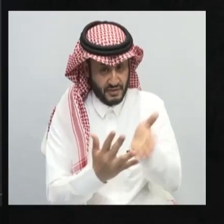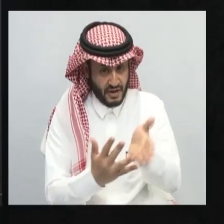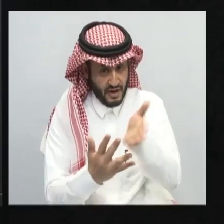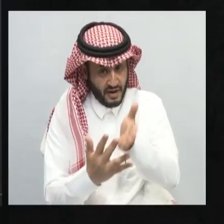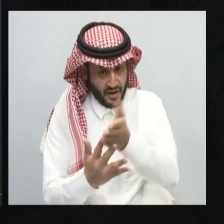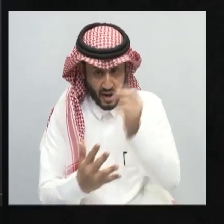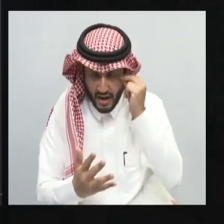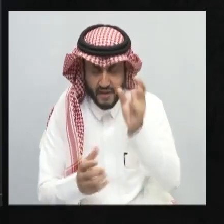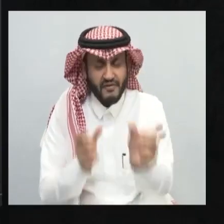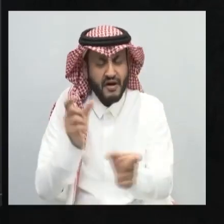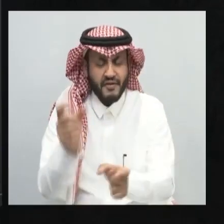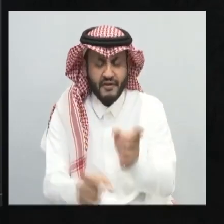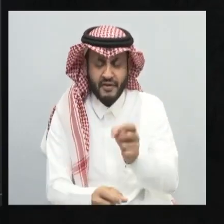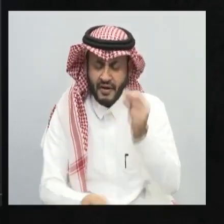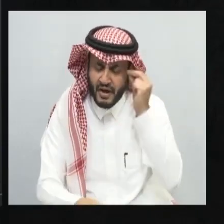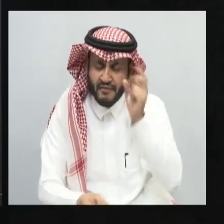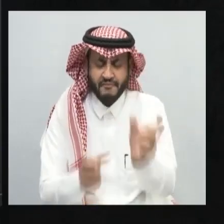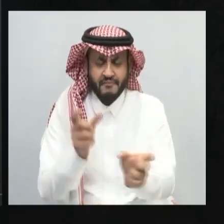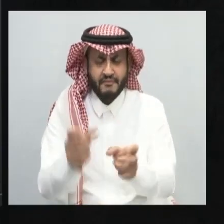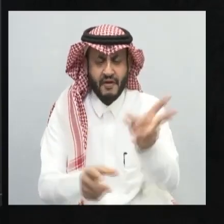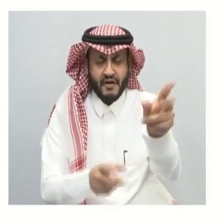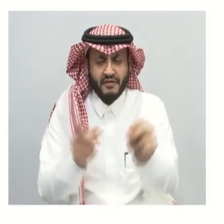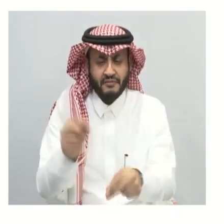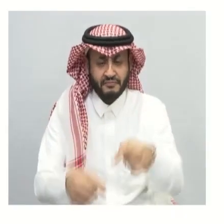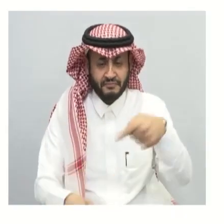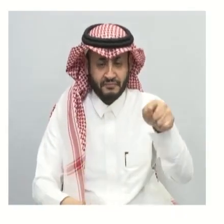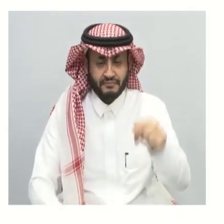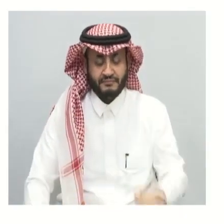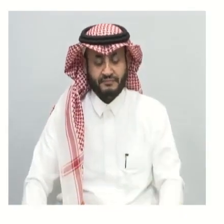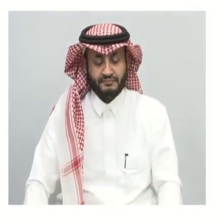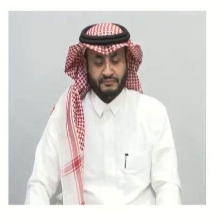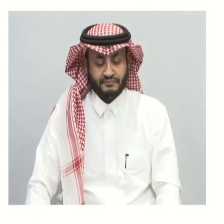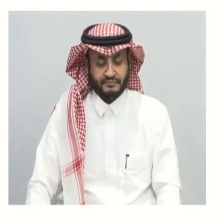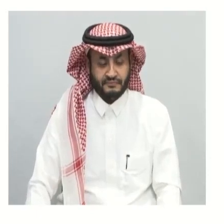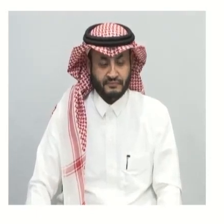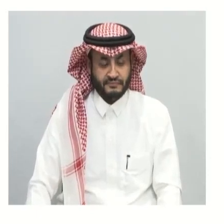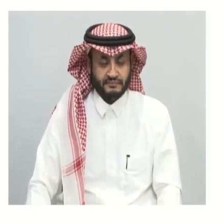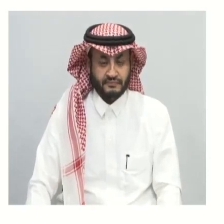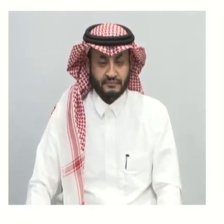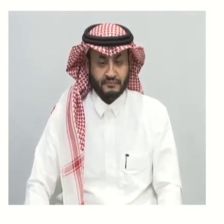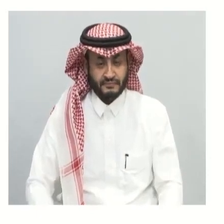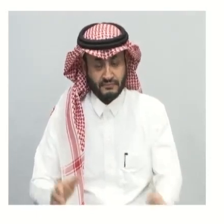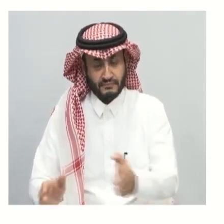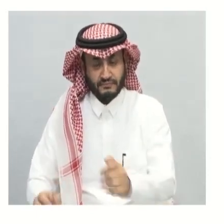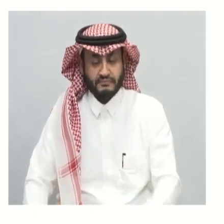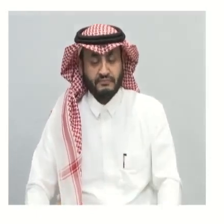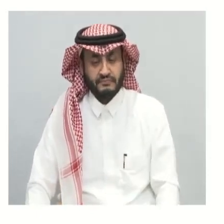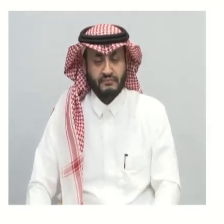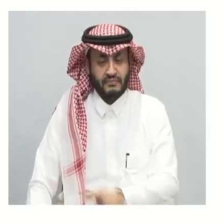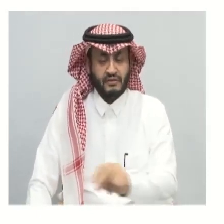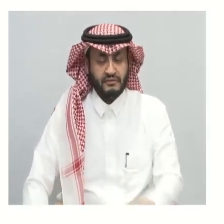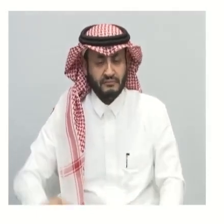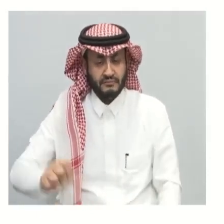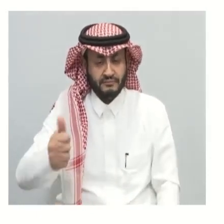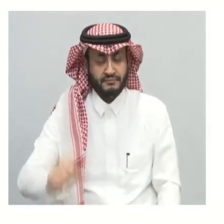of the sentence, and you will be able to choose the correct expression. On page 16 as well, we've